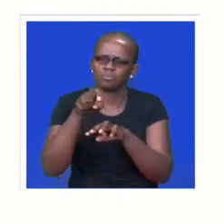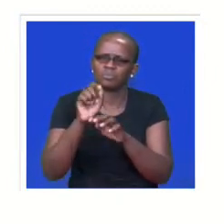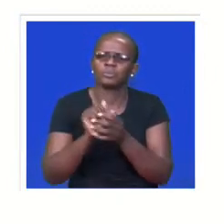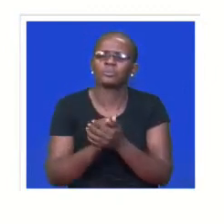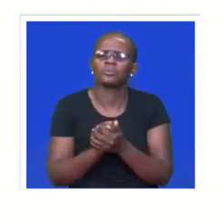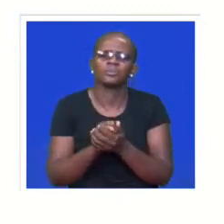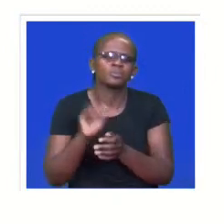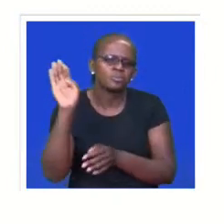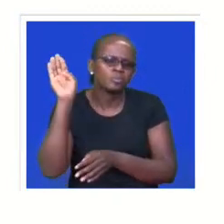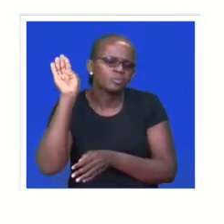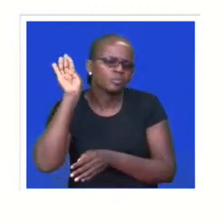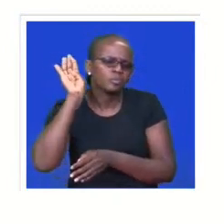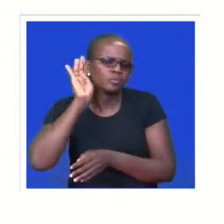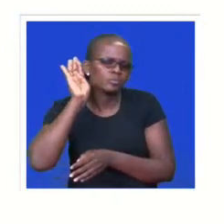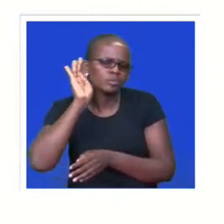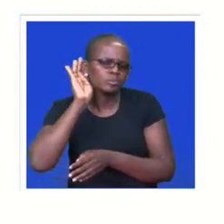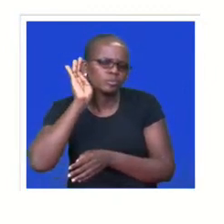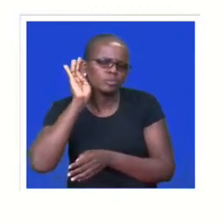here,